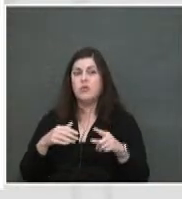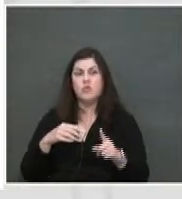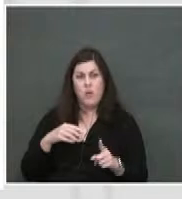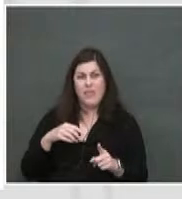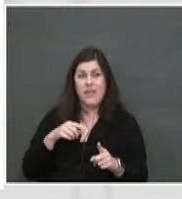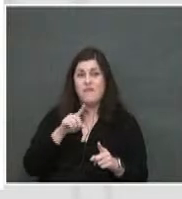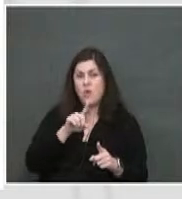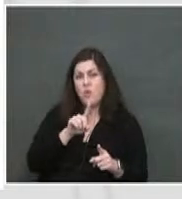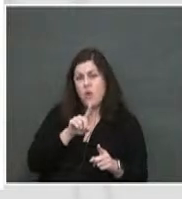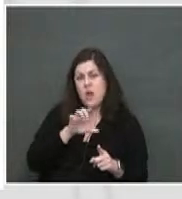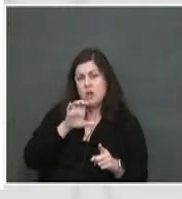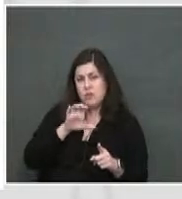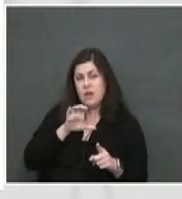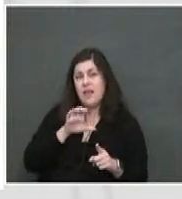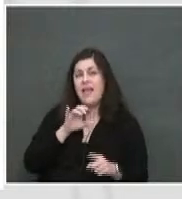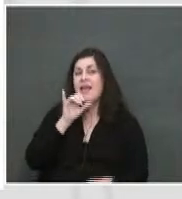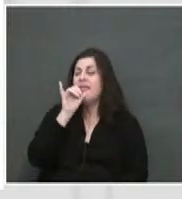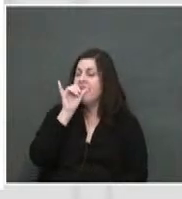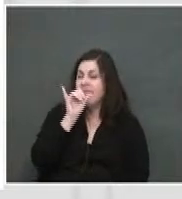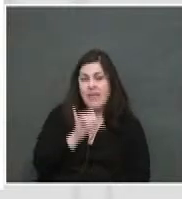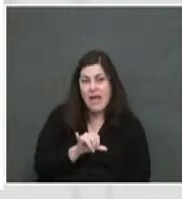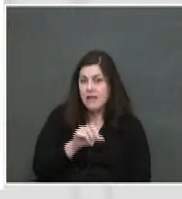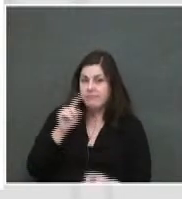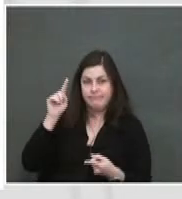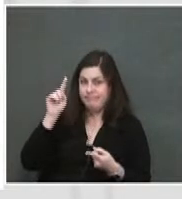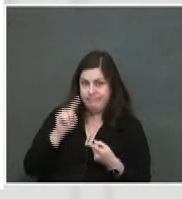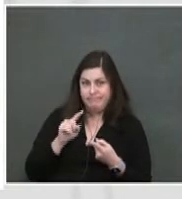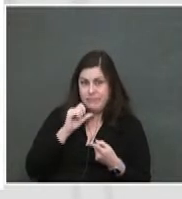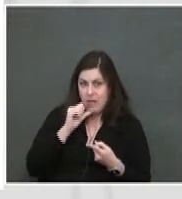only category that we did not see a decrease in.